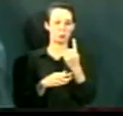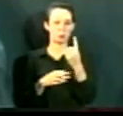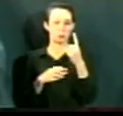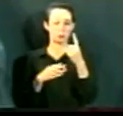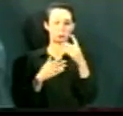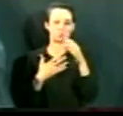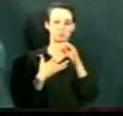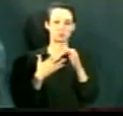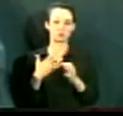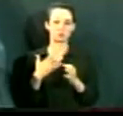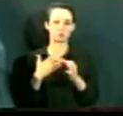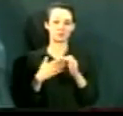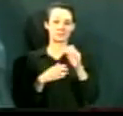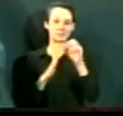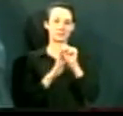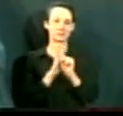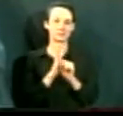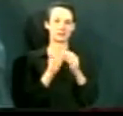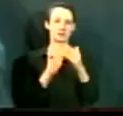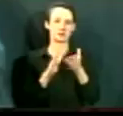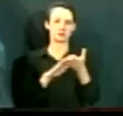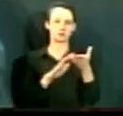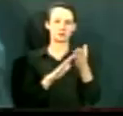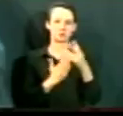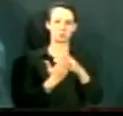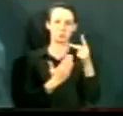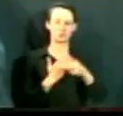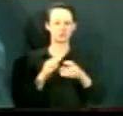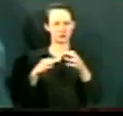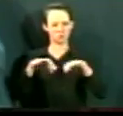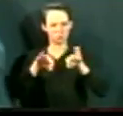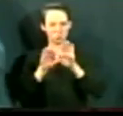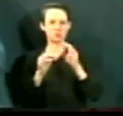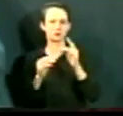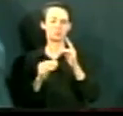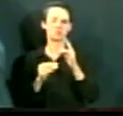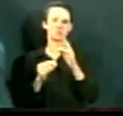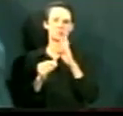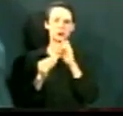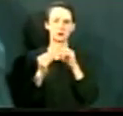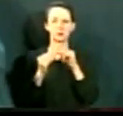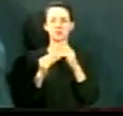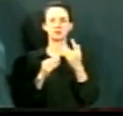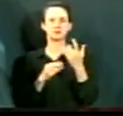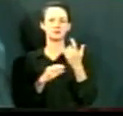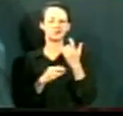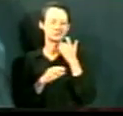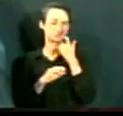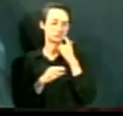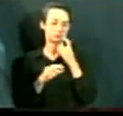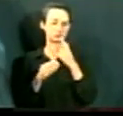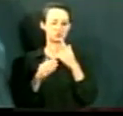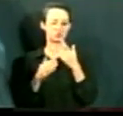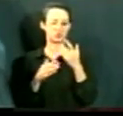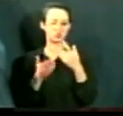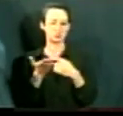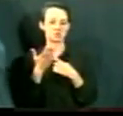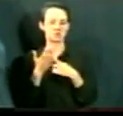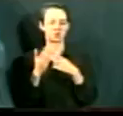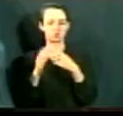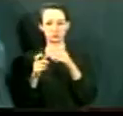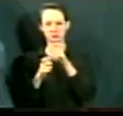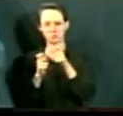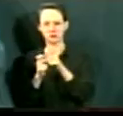program. So I think it's very important when we're talking about the last thing we were discussing in detail had to do with